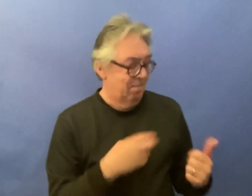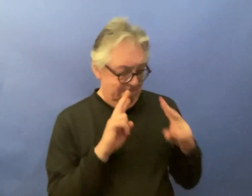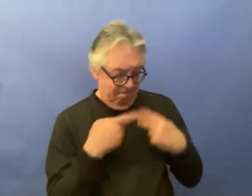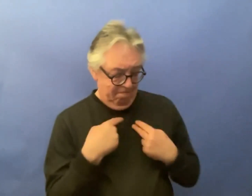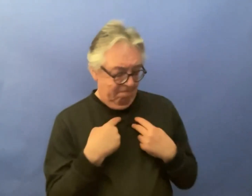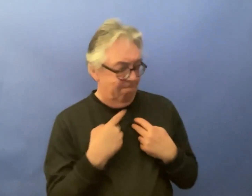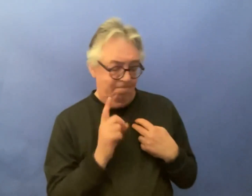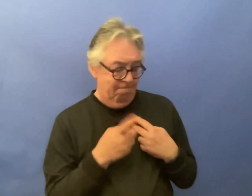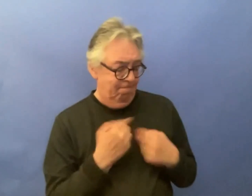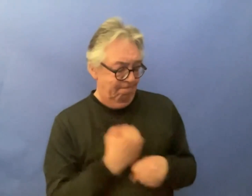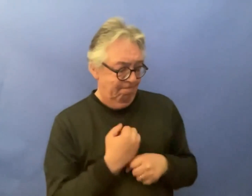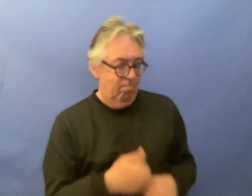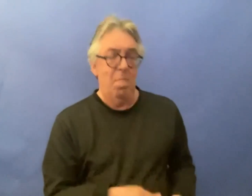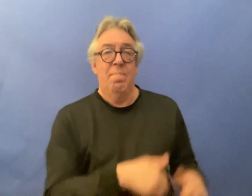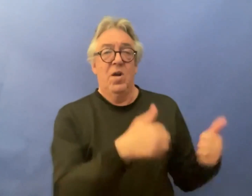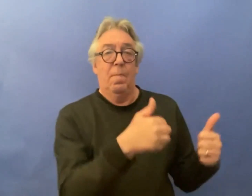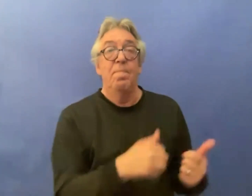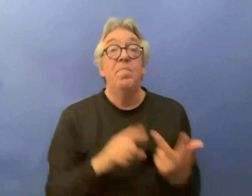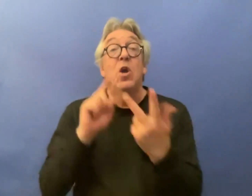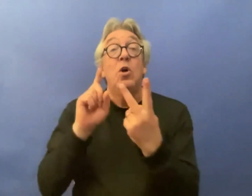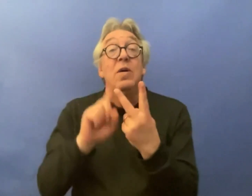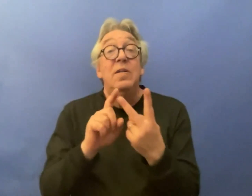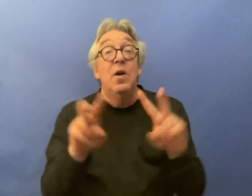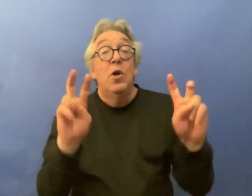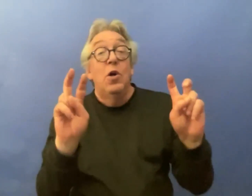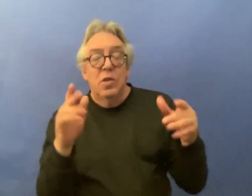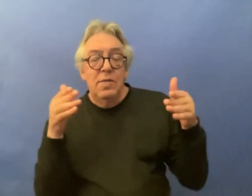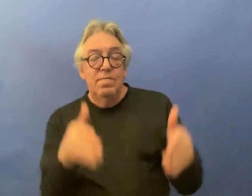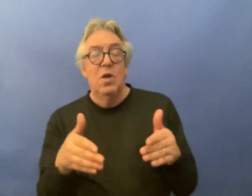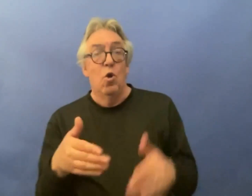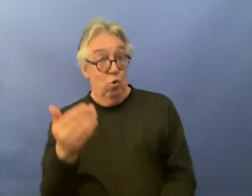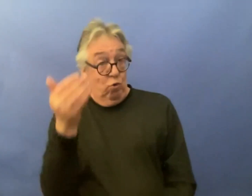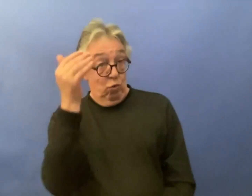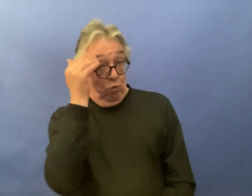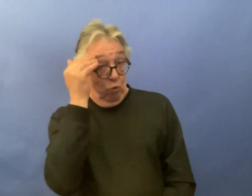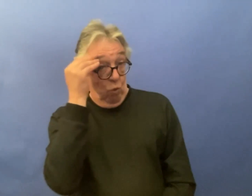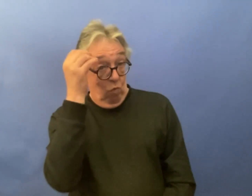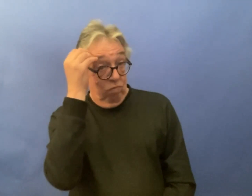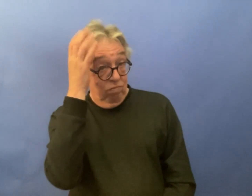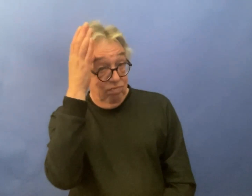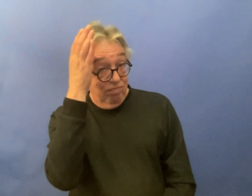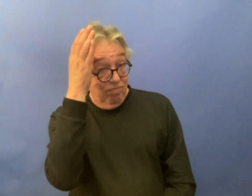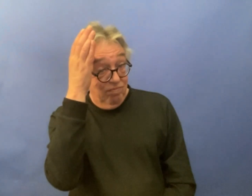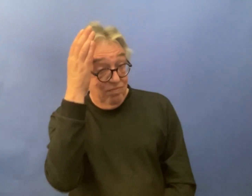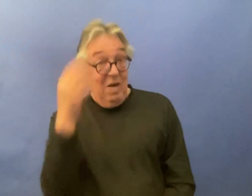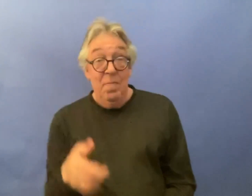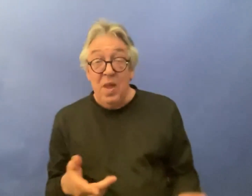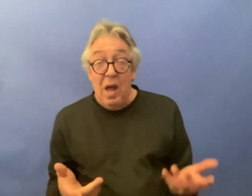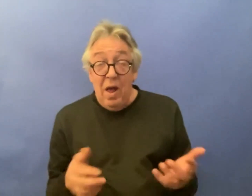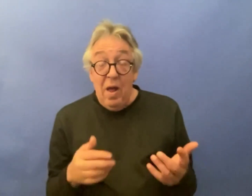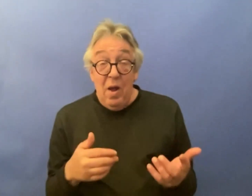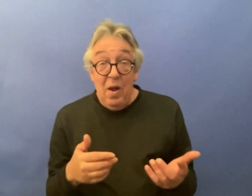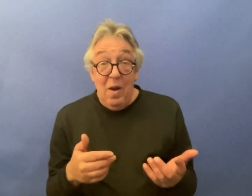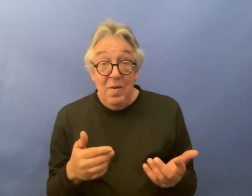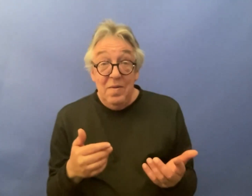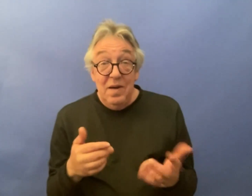The second area of work is about the know-how, like making sure that we know how to improve